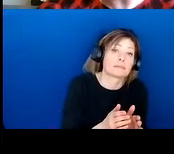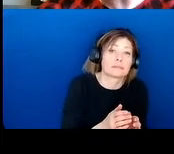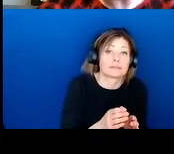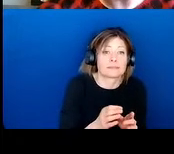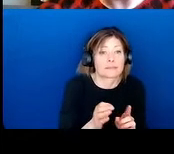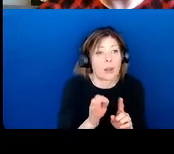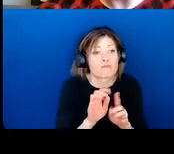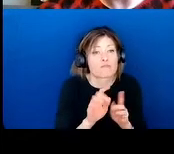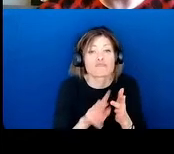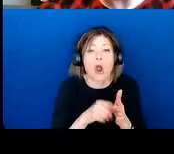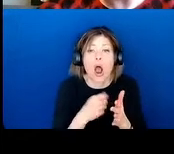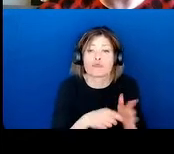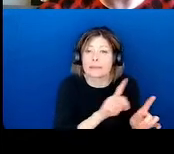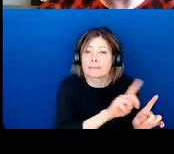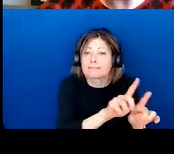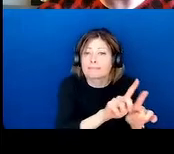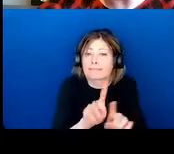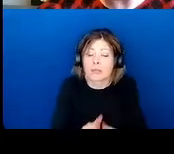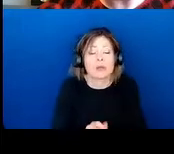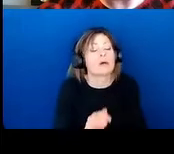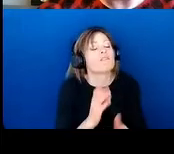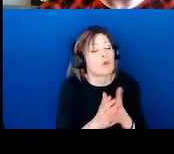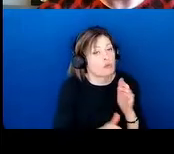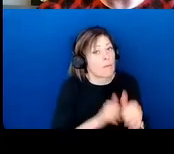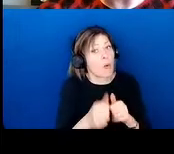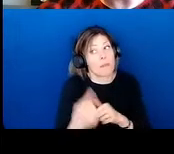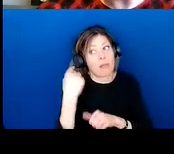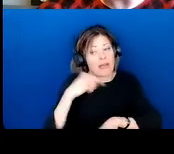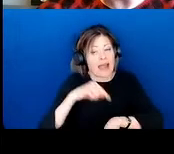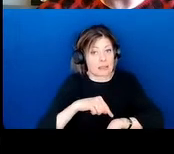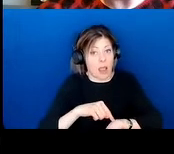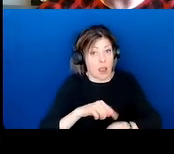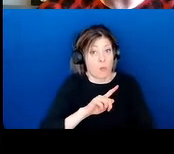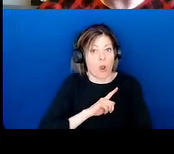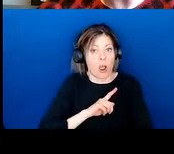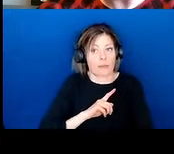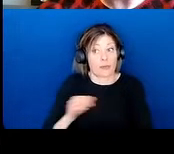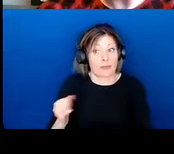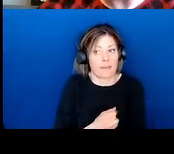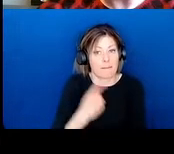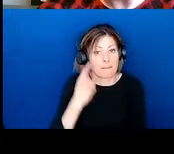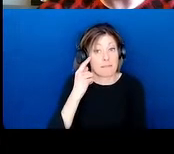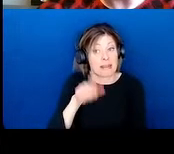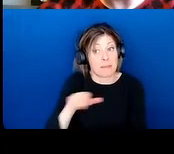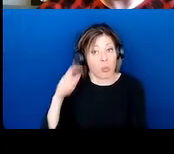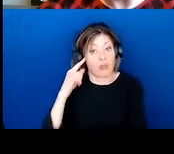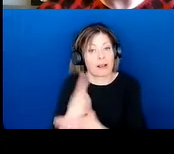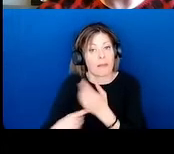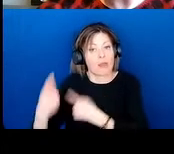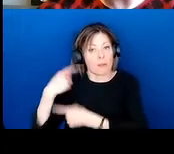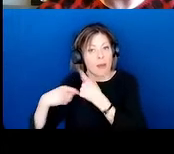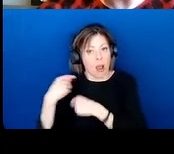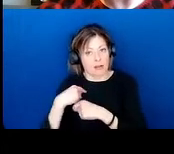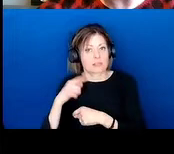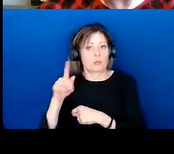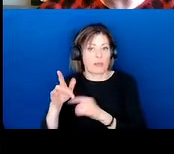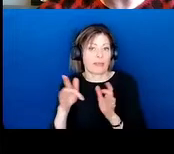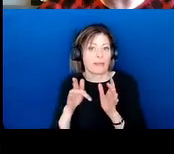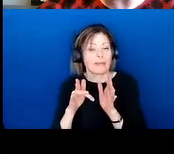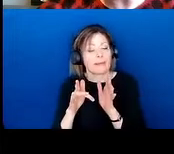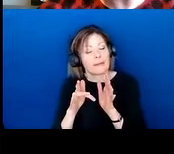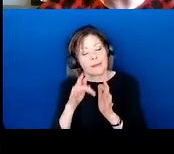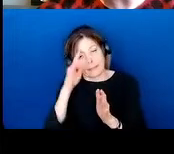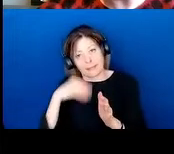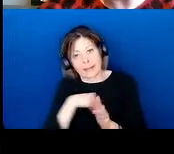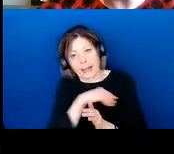of the past, the Roman Catholic Church, and the dissolution of the monasteries. Monks were renowned for their